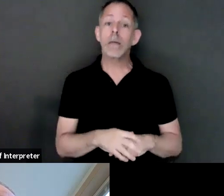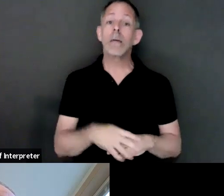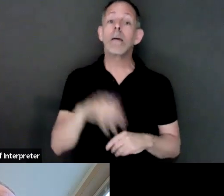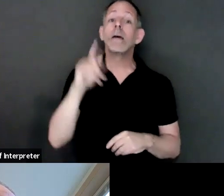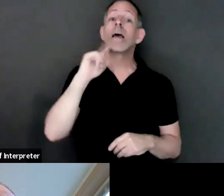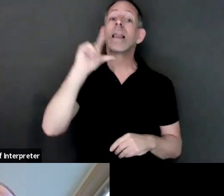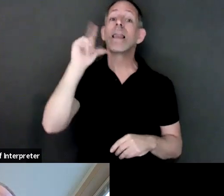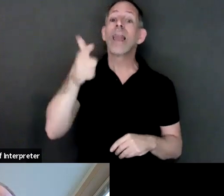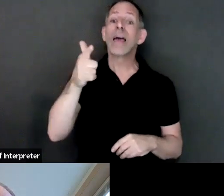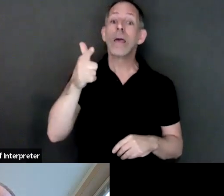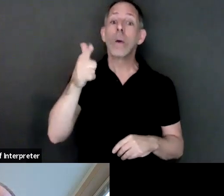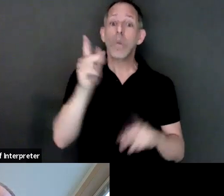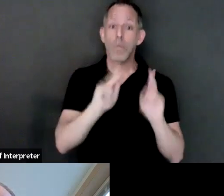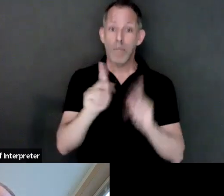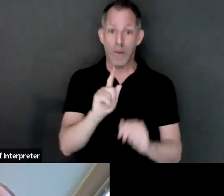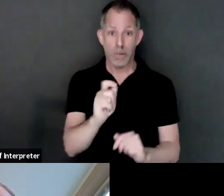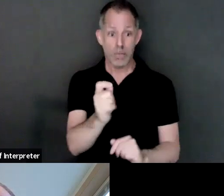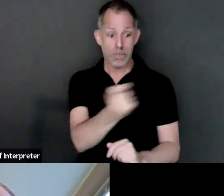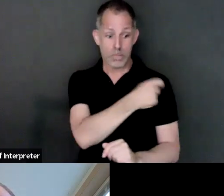rate.